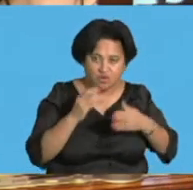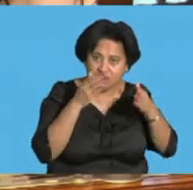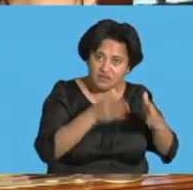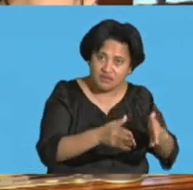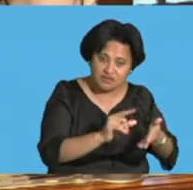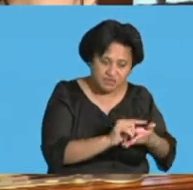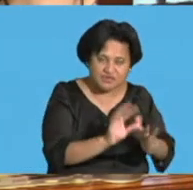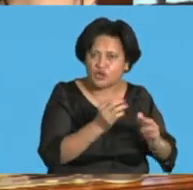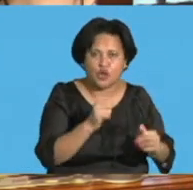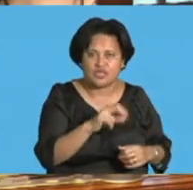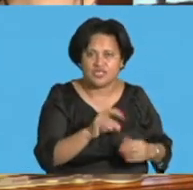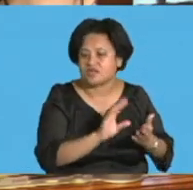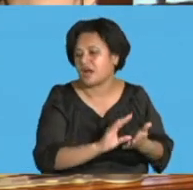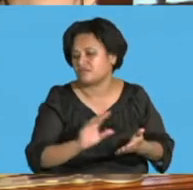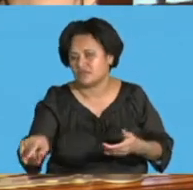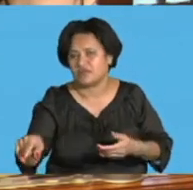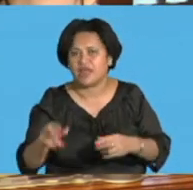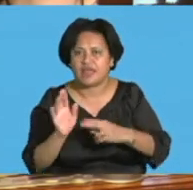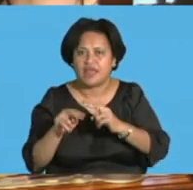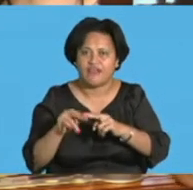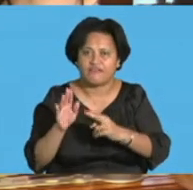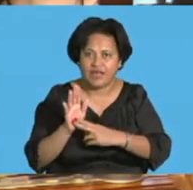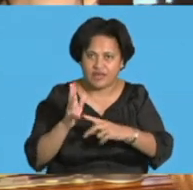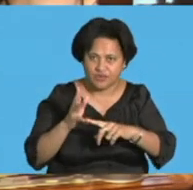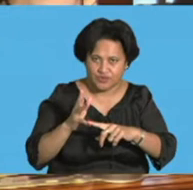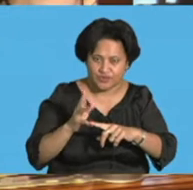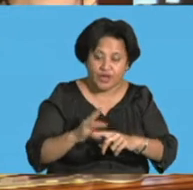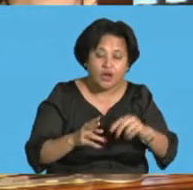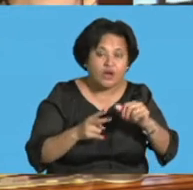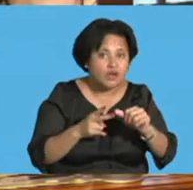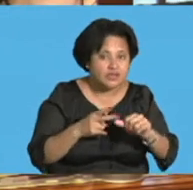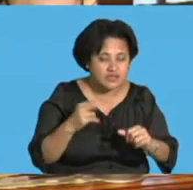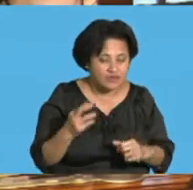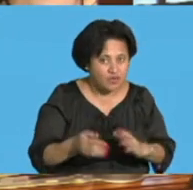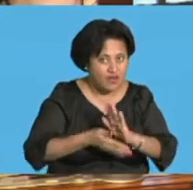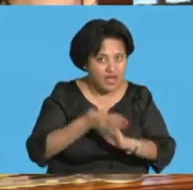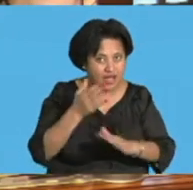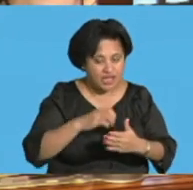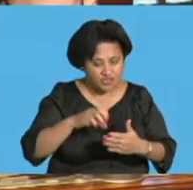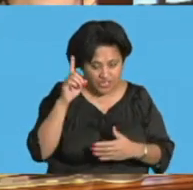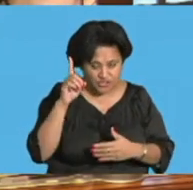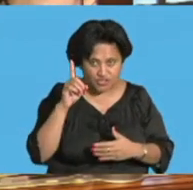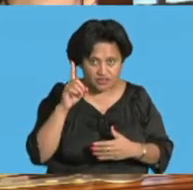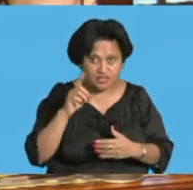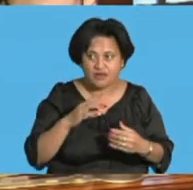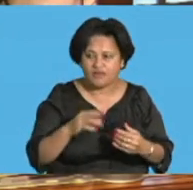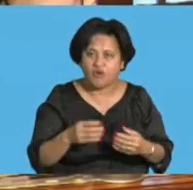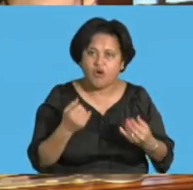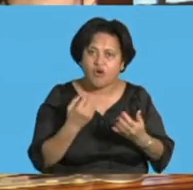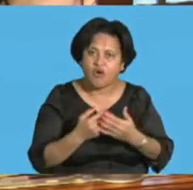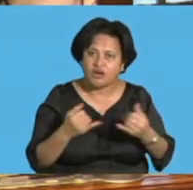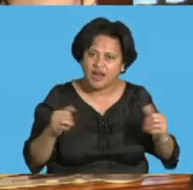with the technologically illiterate generation going to higher education, and so online applications and communications do make